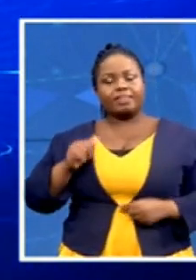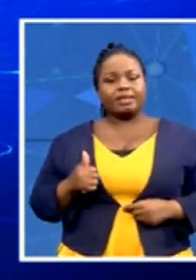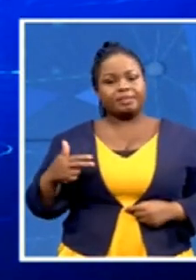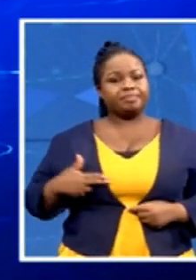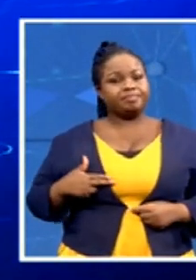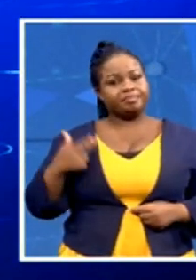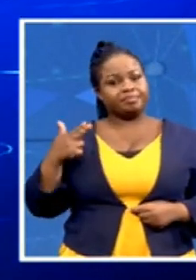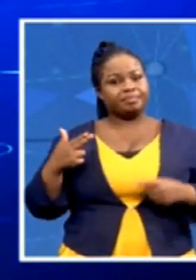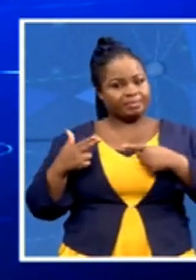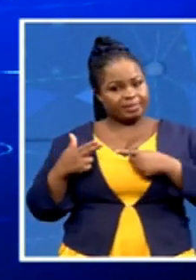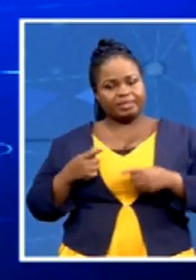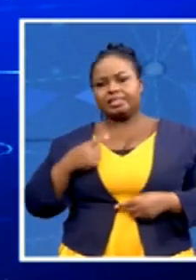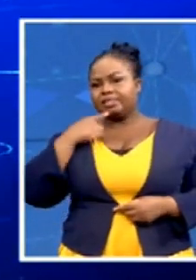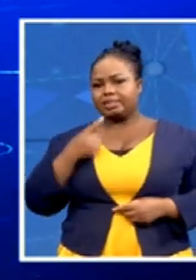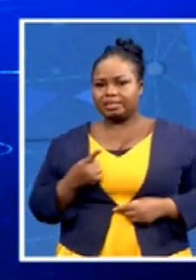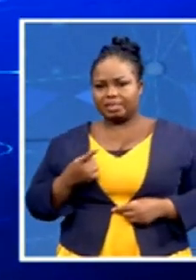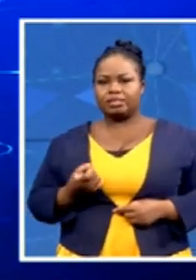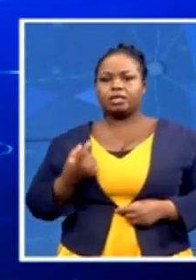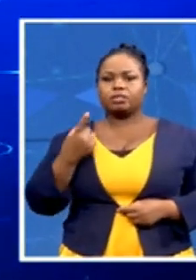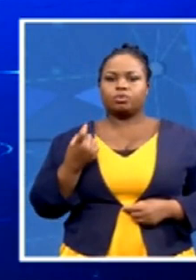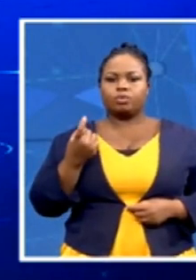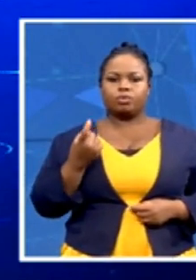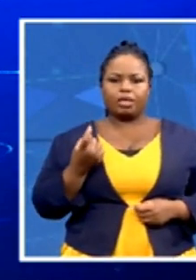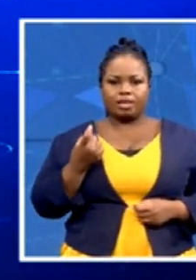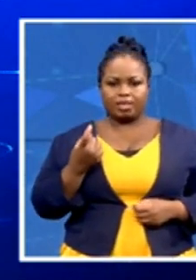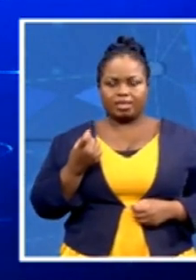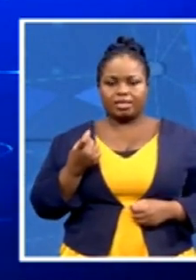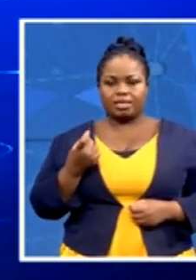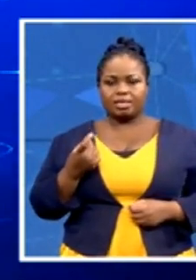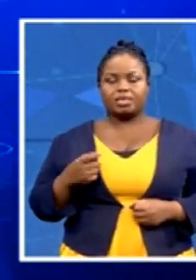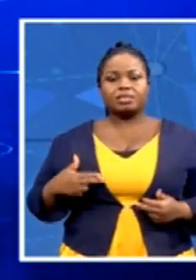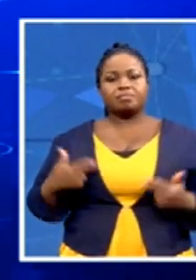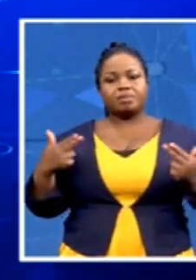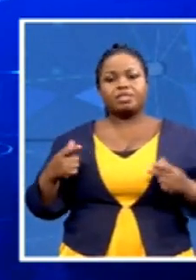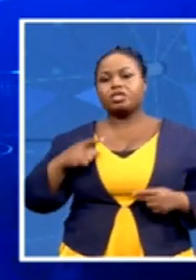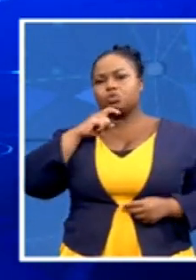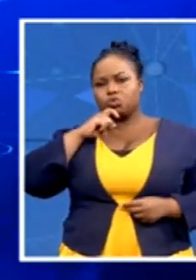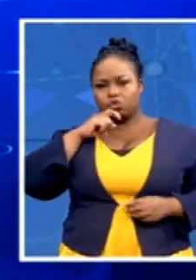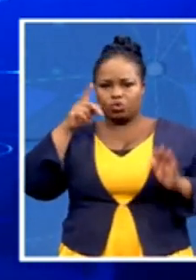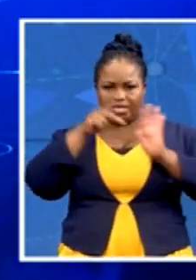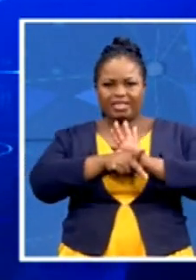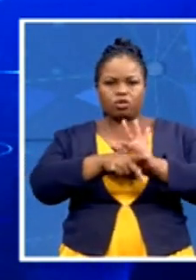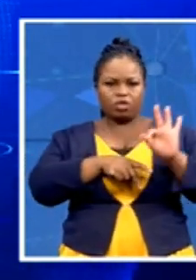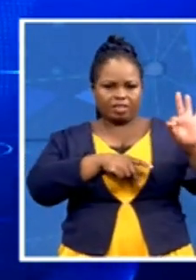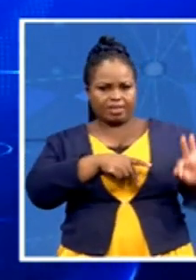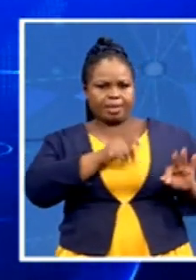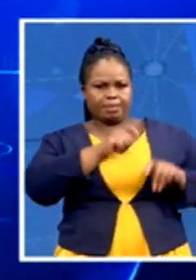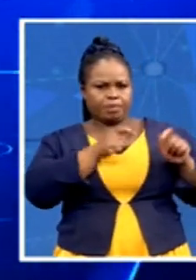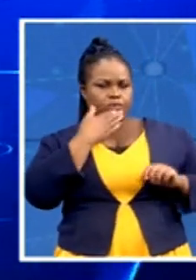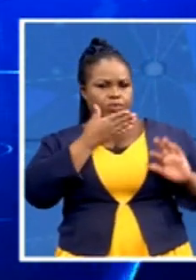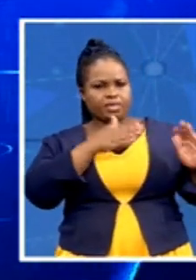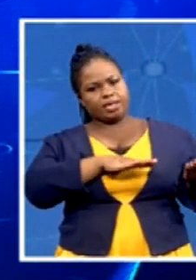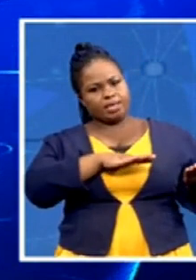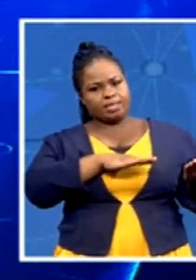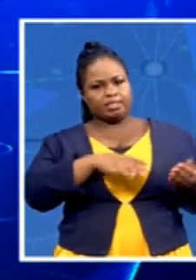of the firearms that were used to kill these 3 people. So the police wanted